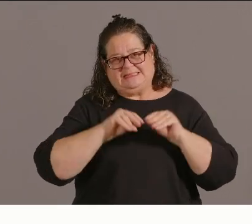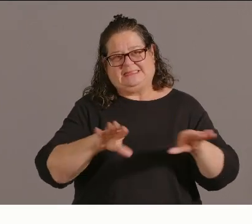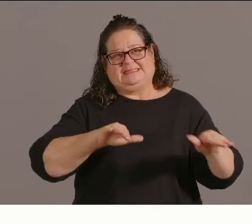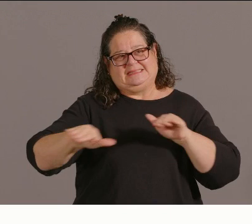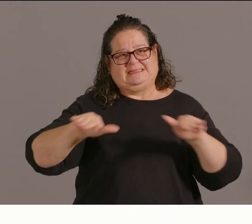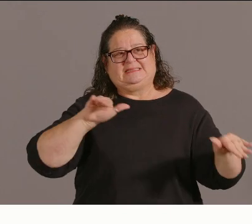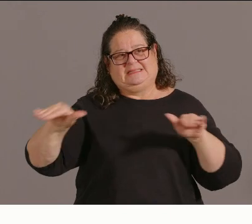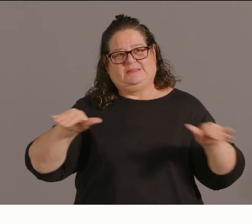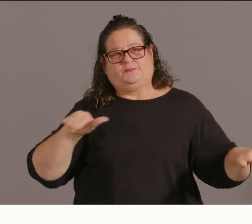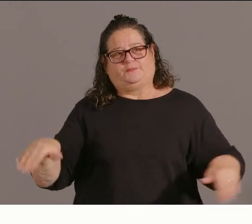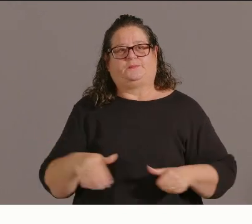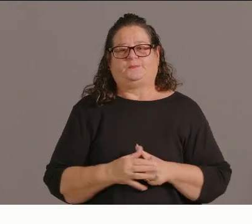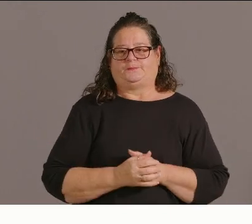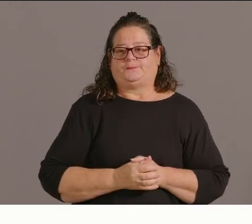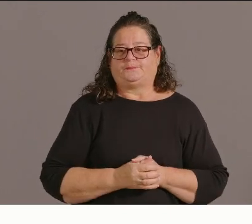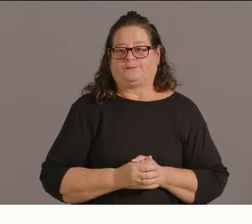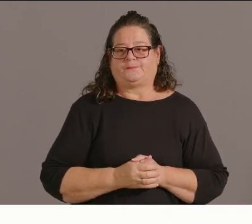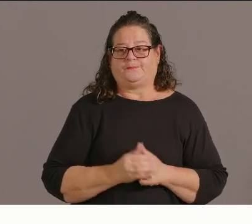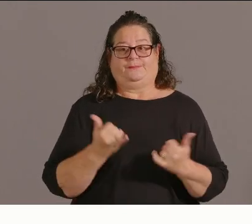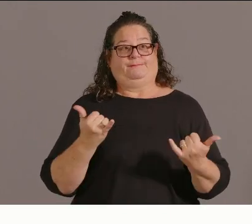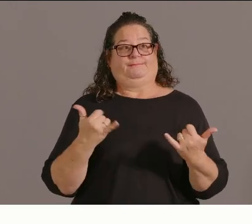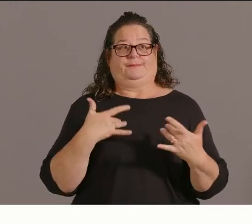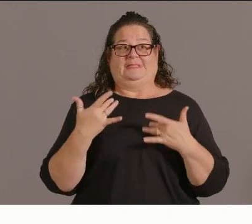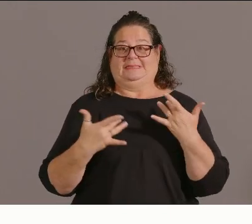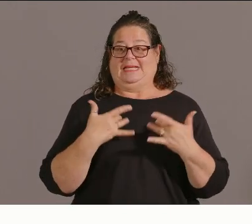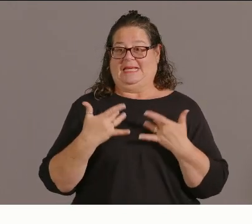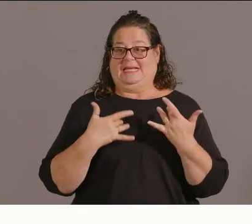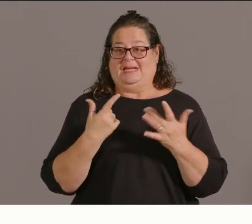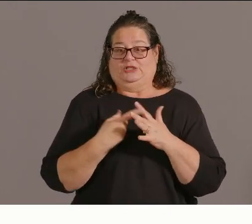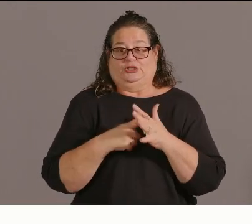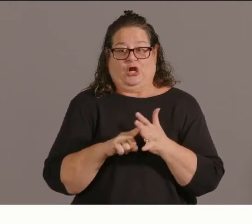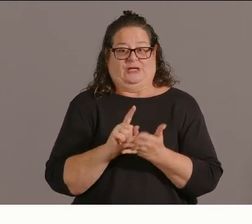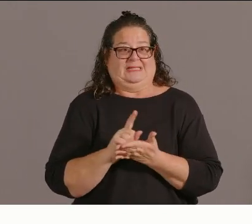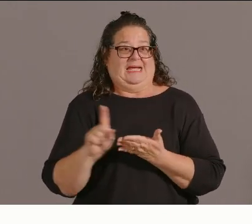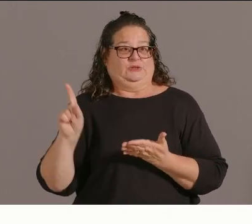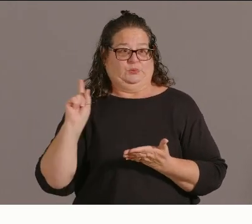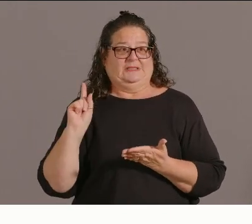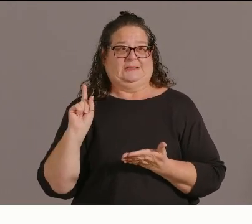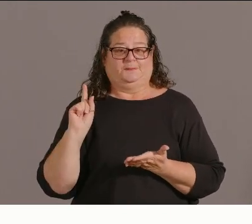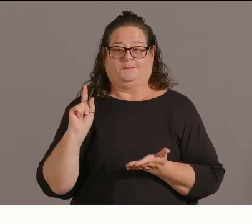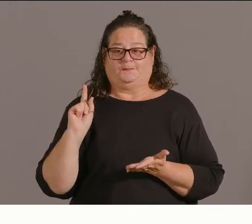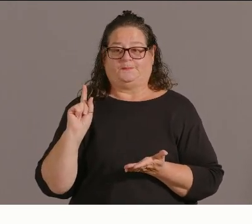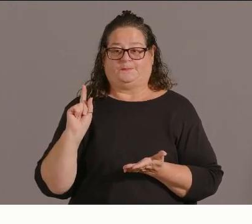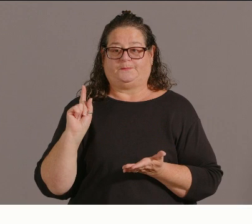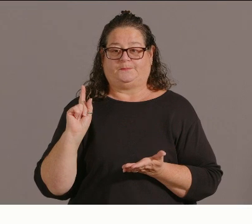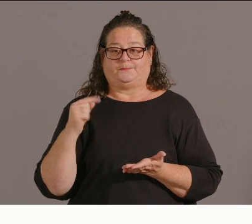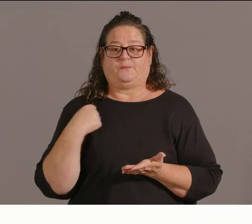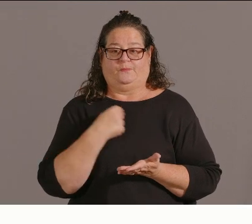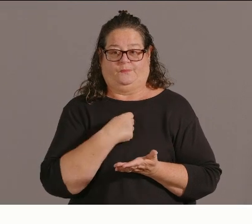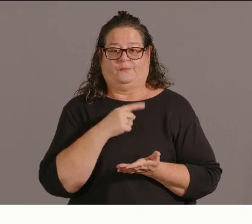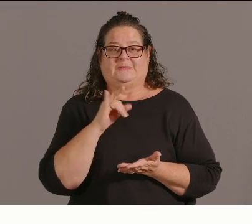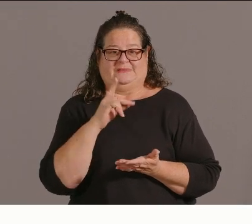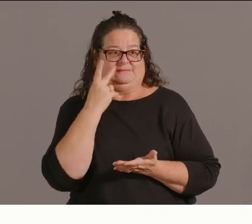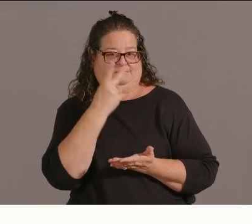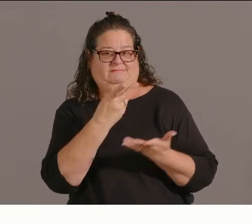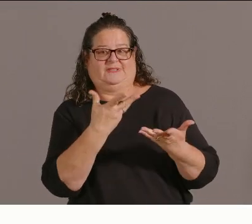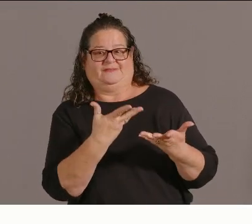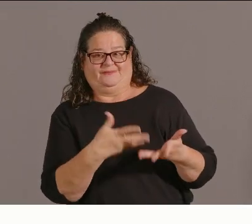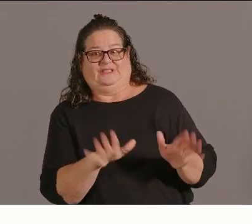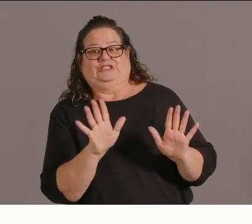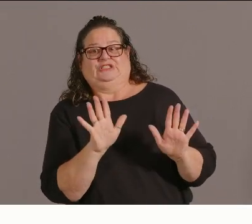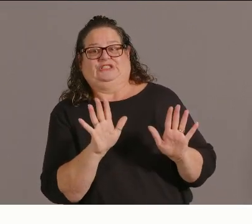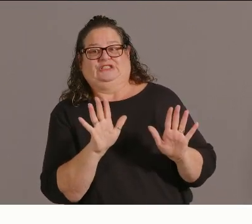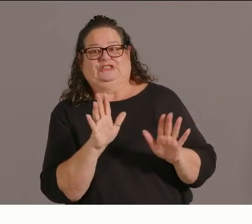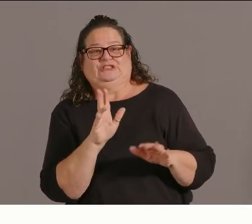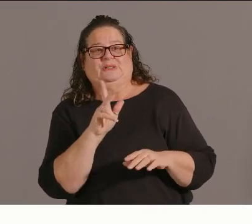One of the exciting things that we rolled out last week and were able to see a completion on this week was our pilot program for